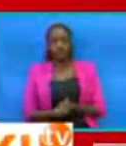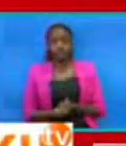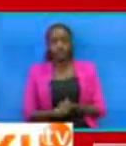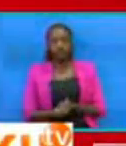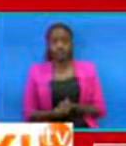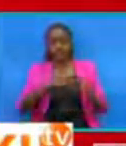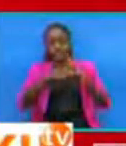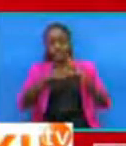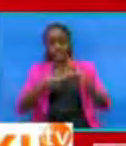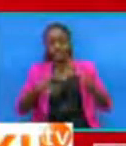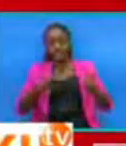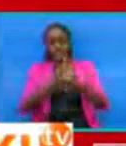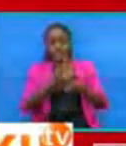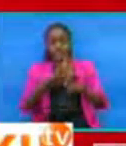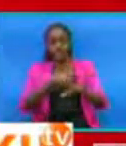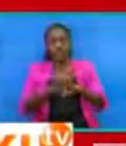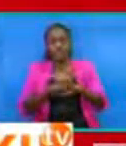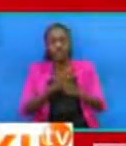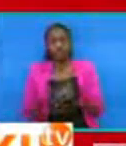starting at the same time.